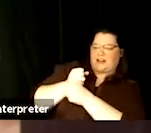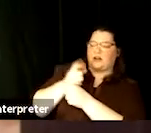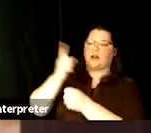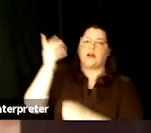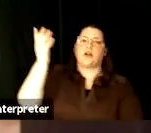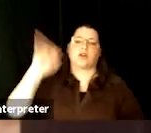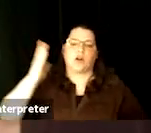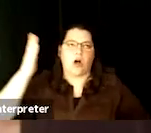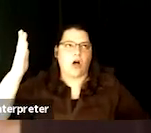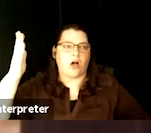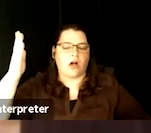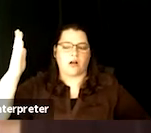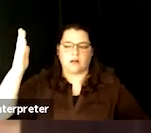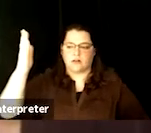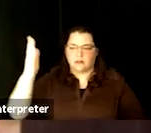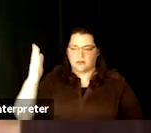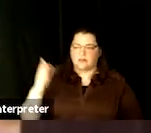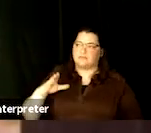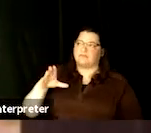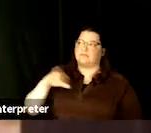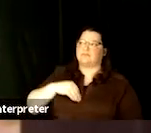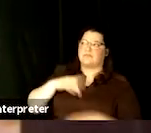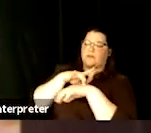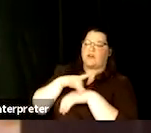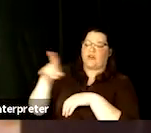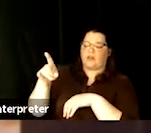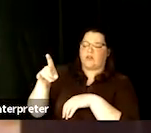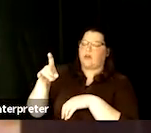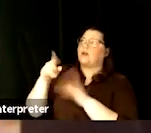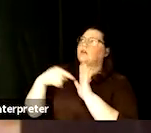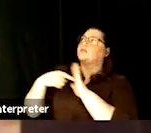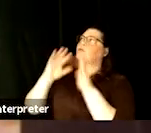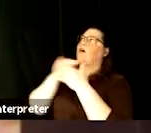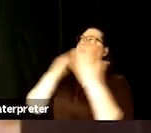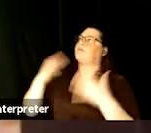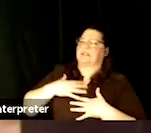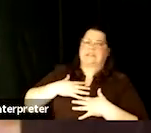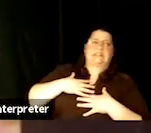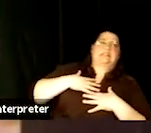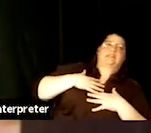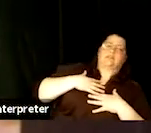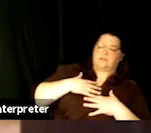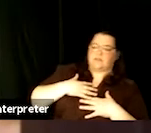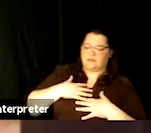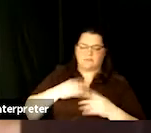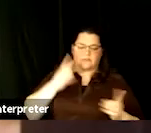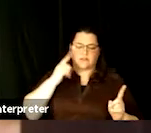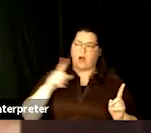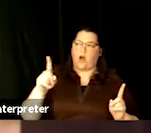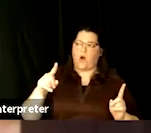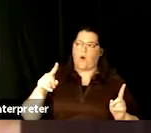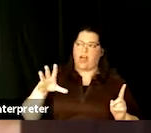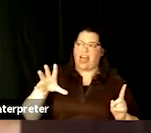encountered heaven. It took what it saw and was overcome by what it could not